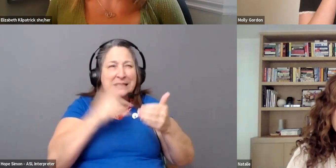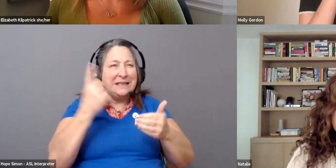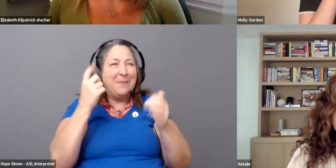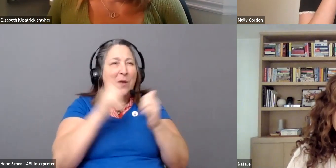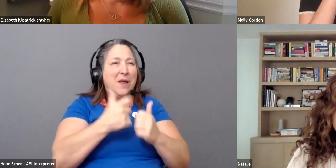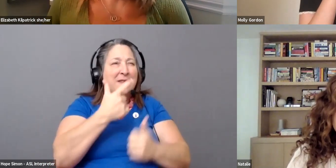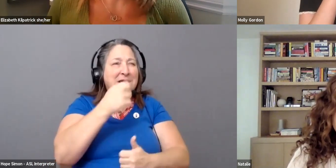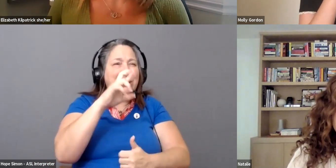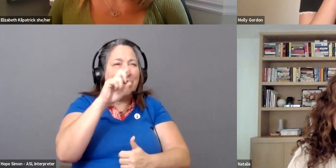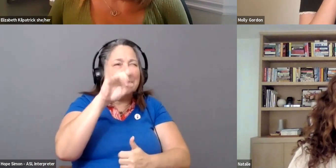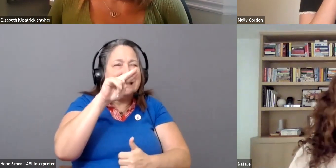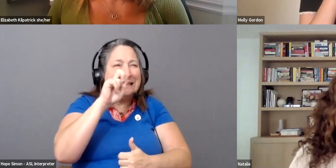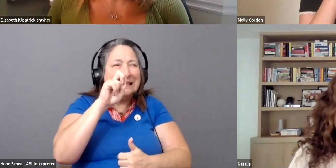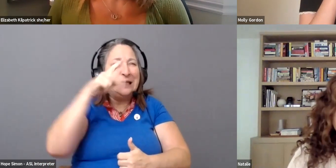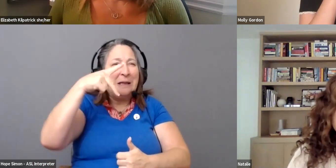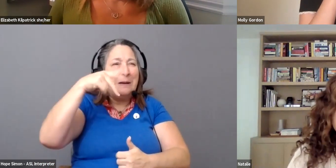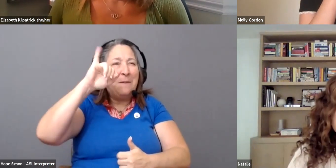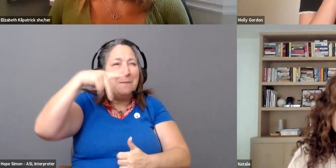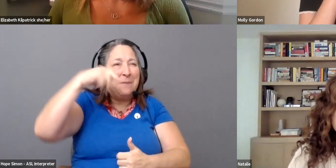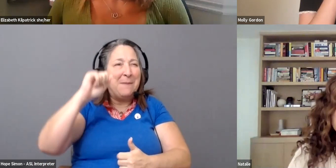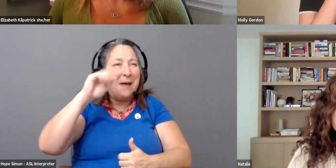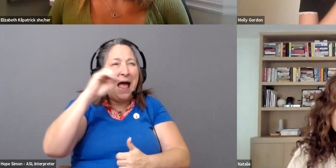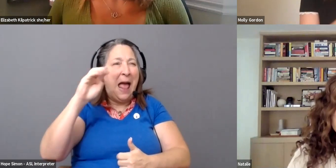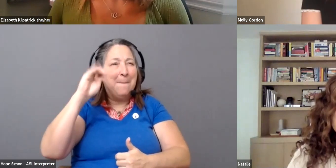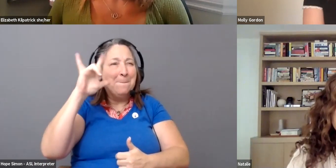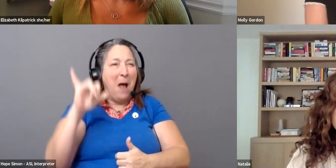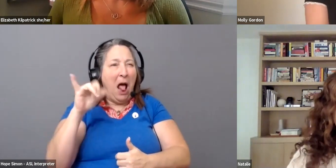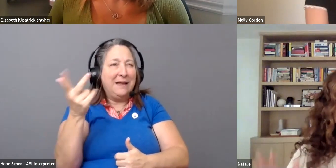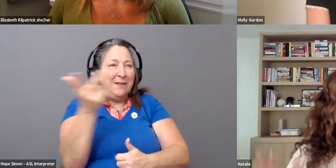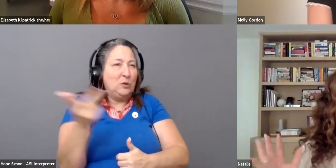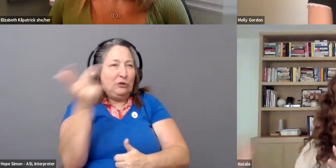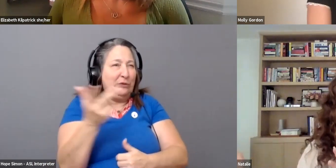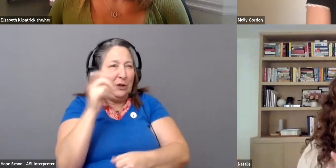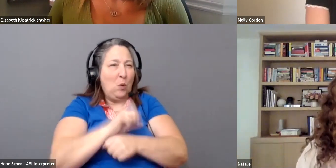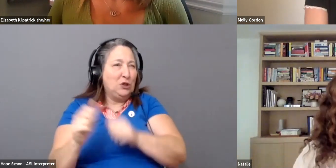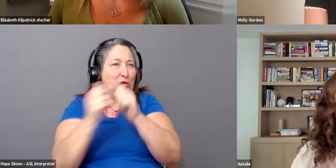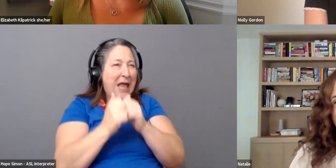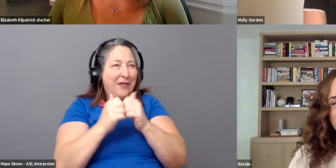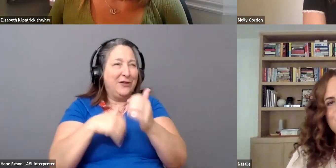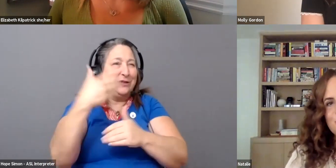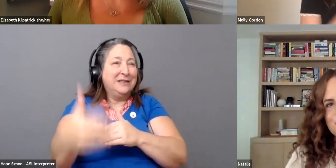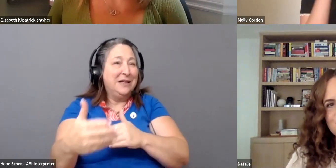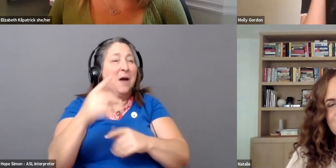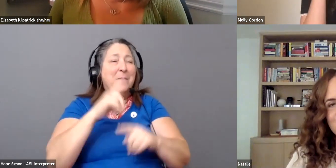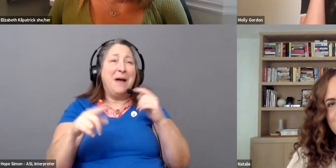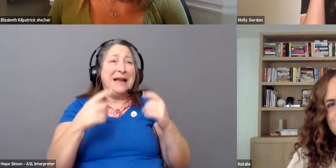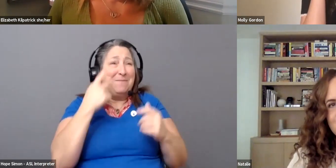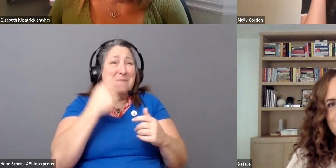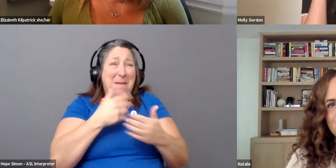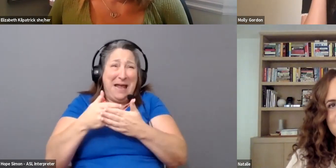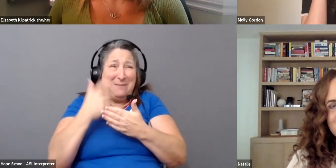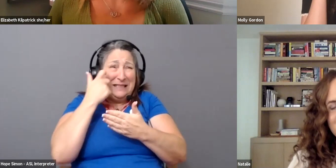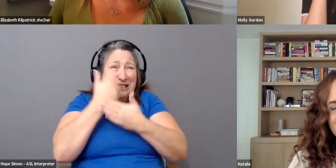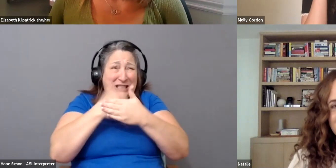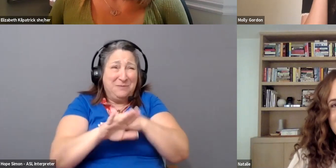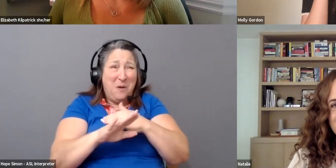Pippa and Molly. So hopefully once we're through this bit of we're putting our first baby into the world, we can talk about our second